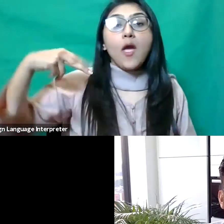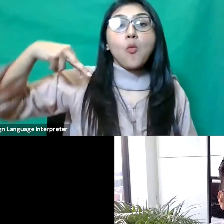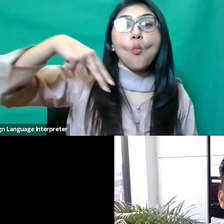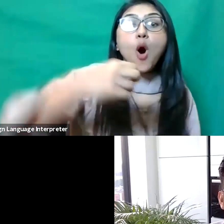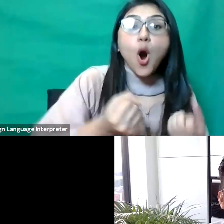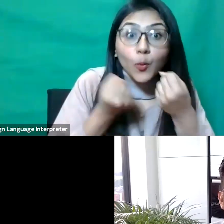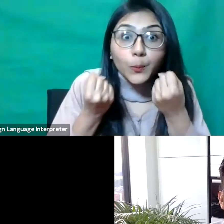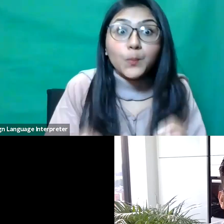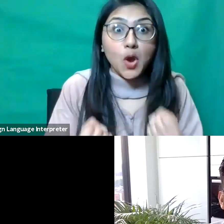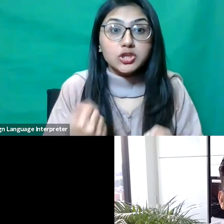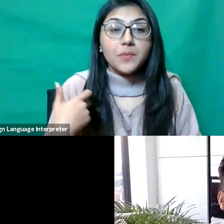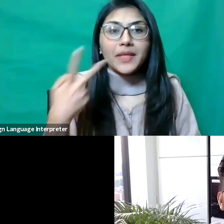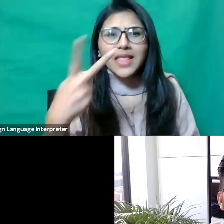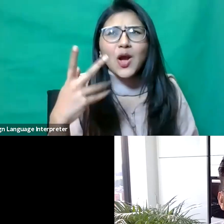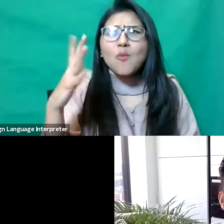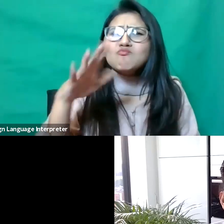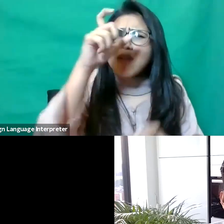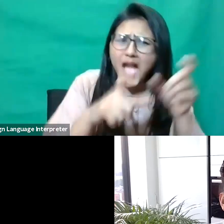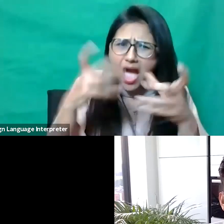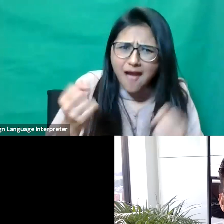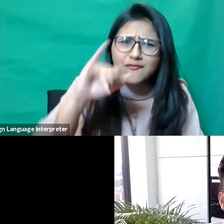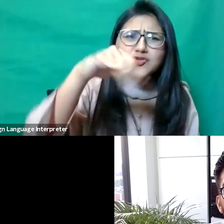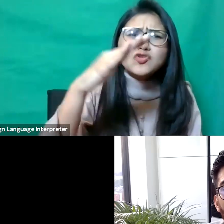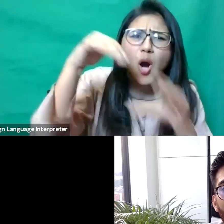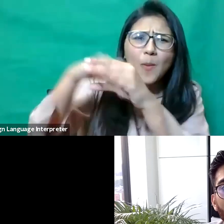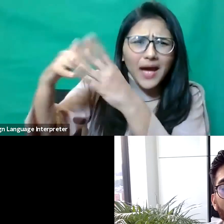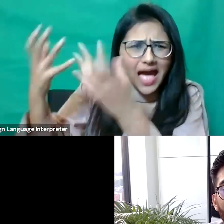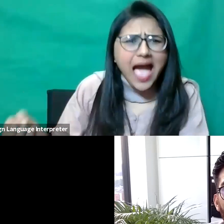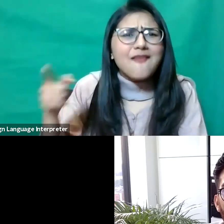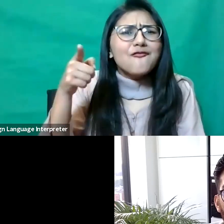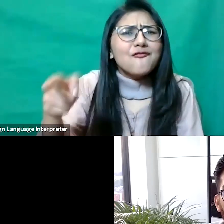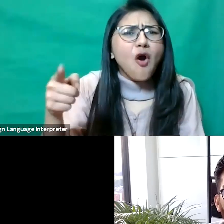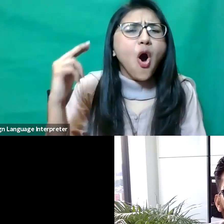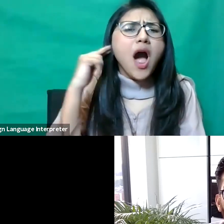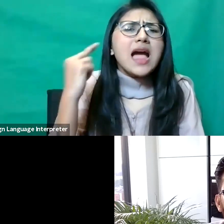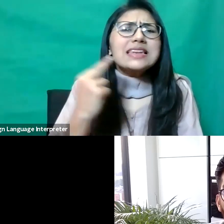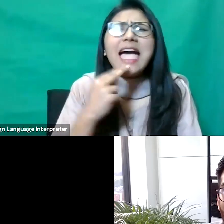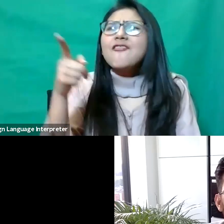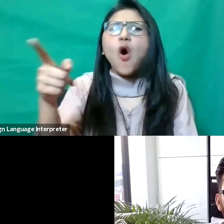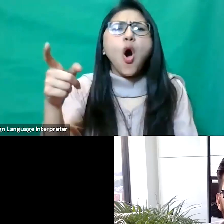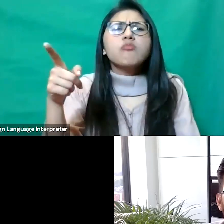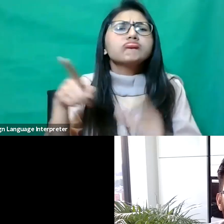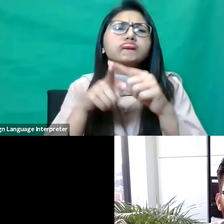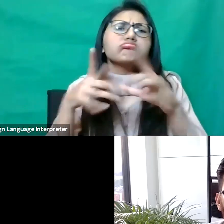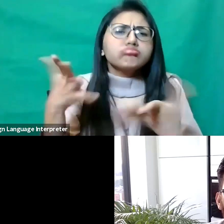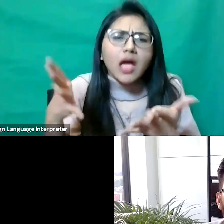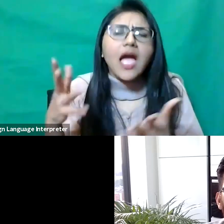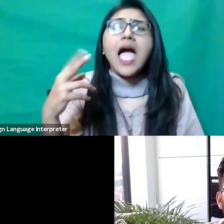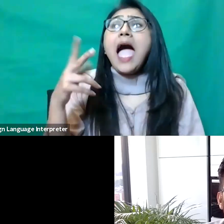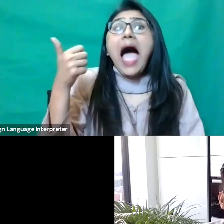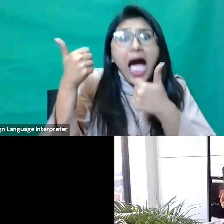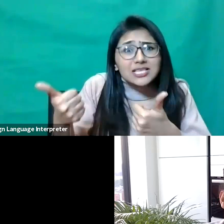I find that a hearing loss is not a disability. Now, I don't see it as a bad thing or a good thing. It's just however you want to perceive